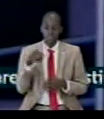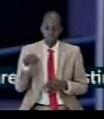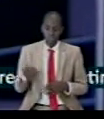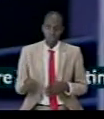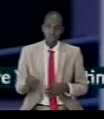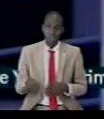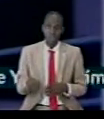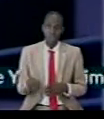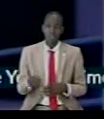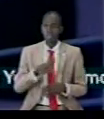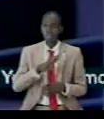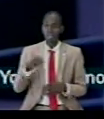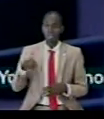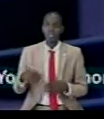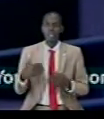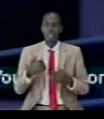lati